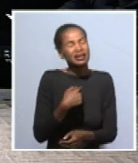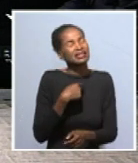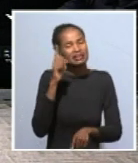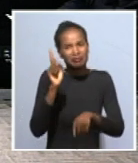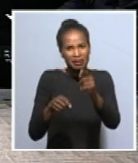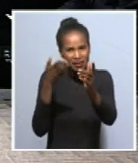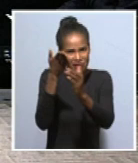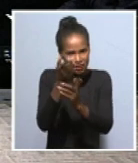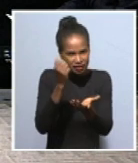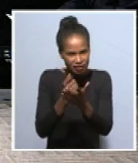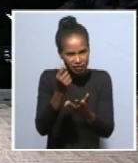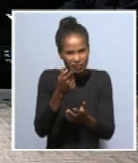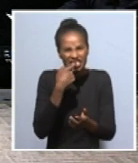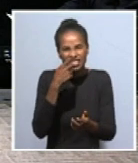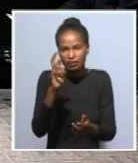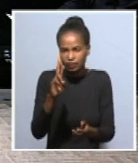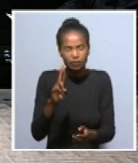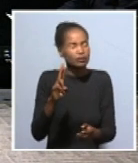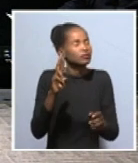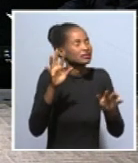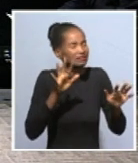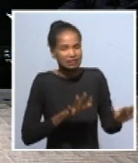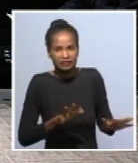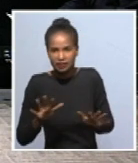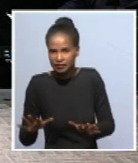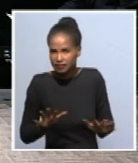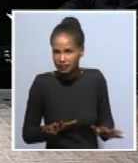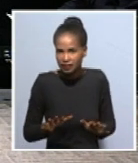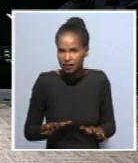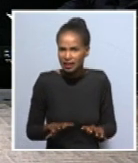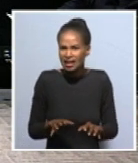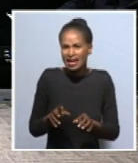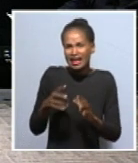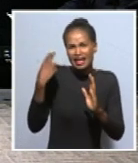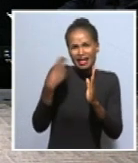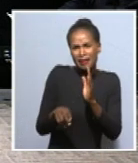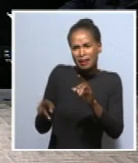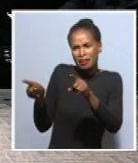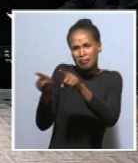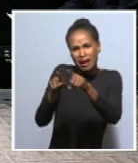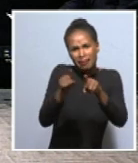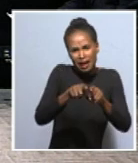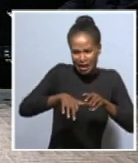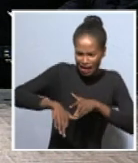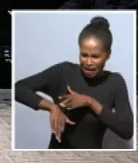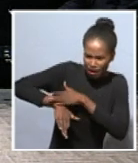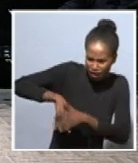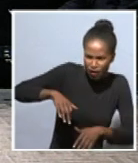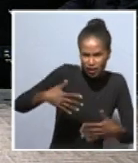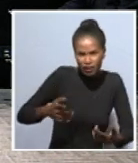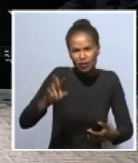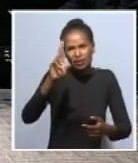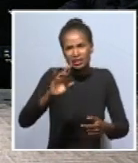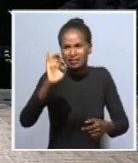hear whether they are having the same criteria when people are securing loans from Agribank offices. Thank you very much,